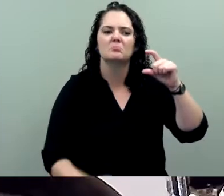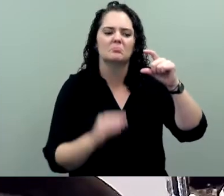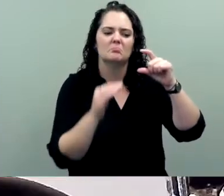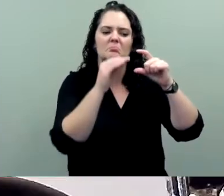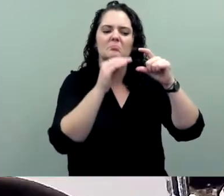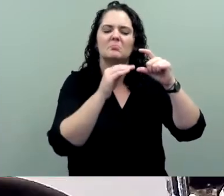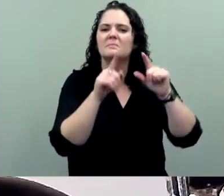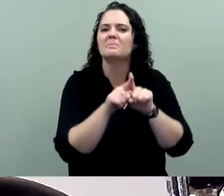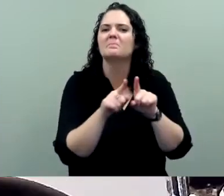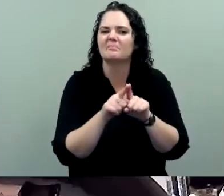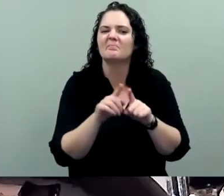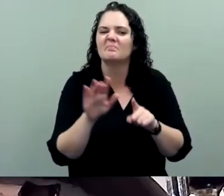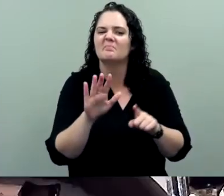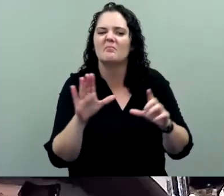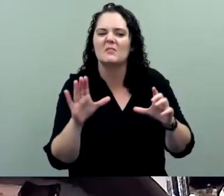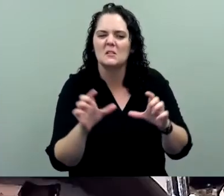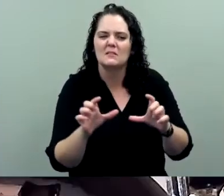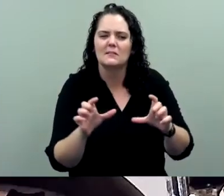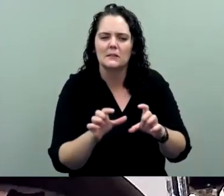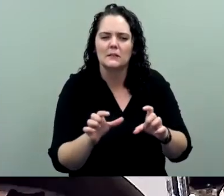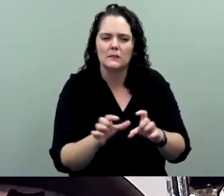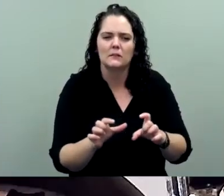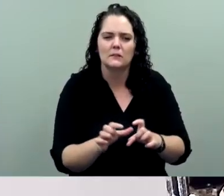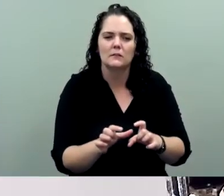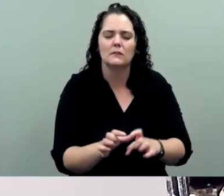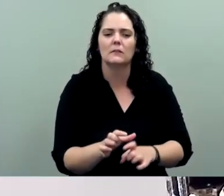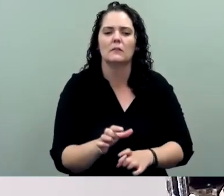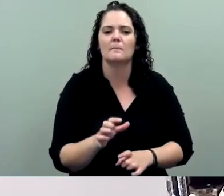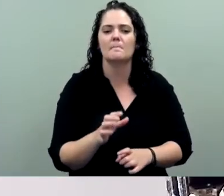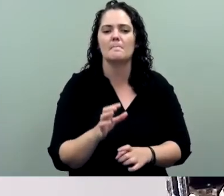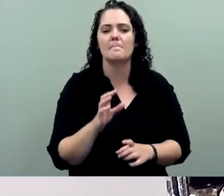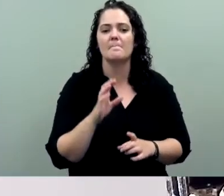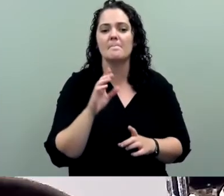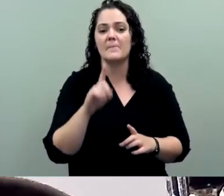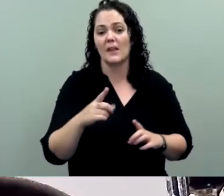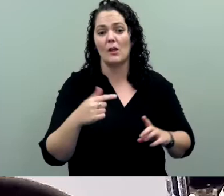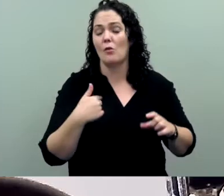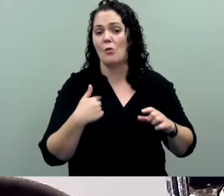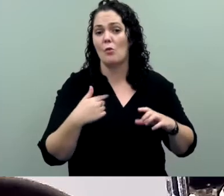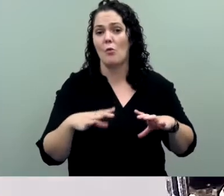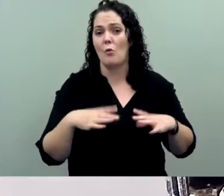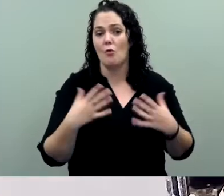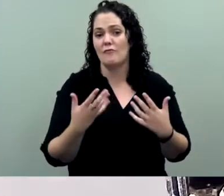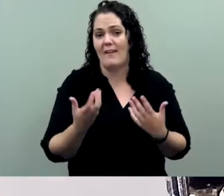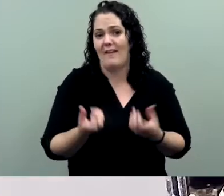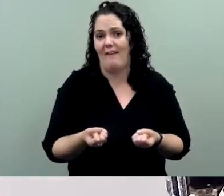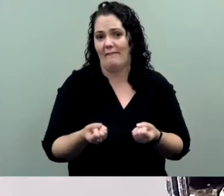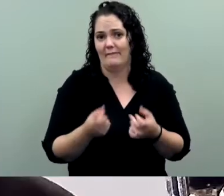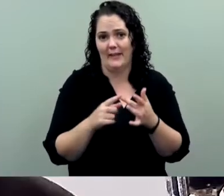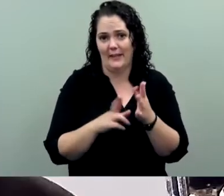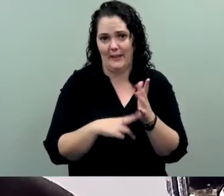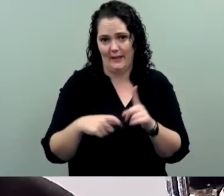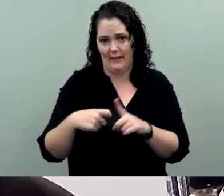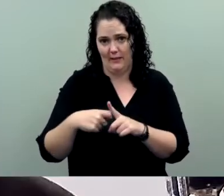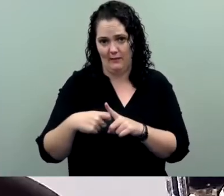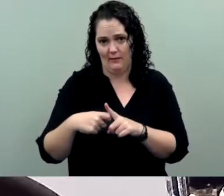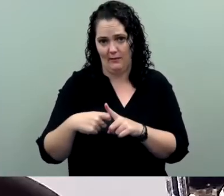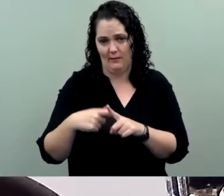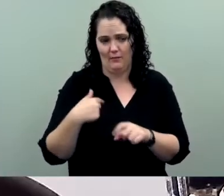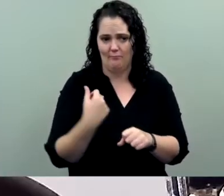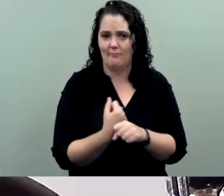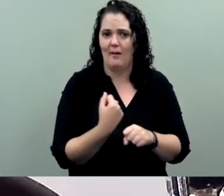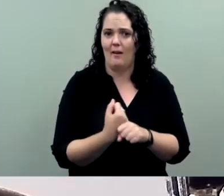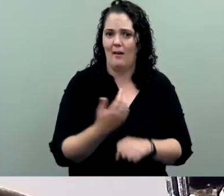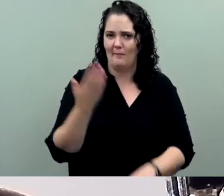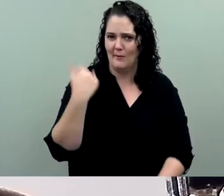So I might, at this stage, since I already have some avocado ink that's made up previously, I might just put this to the side and turn